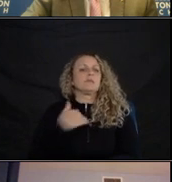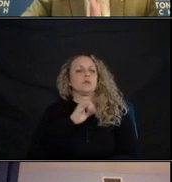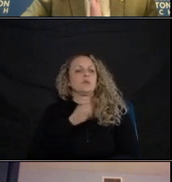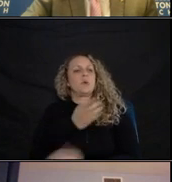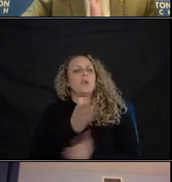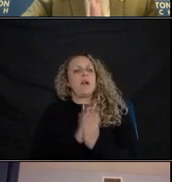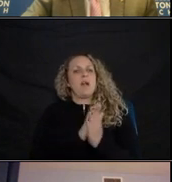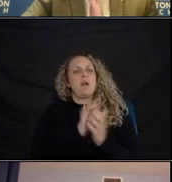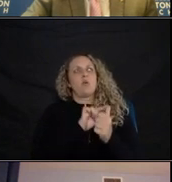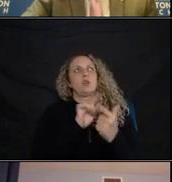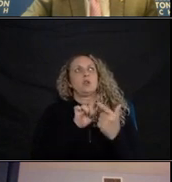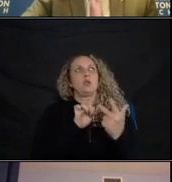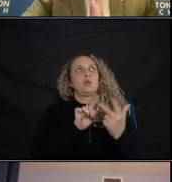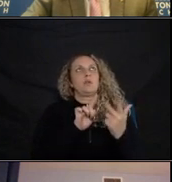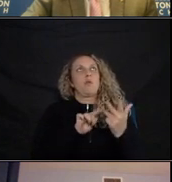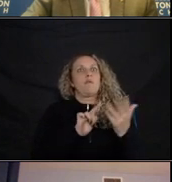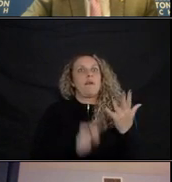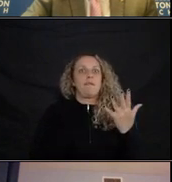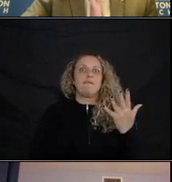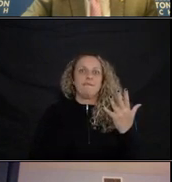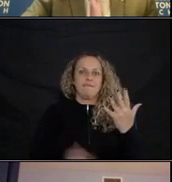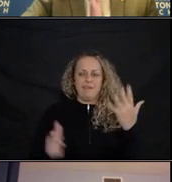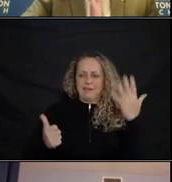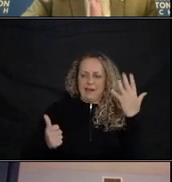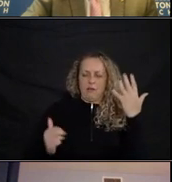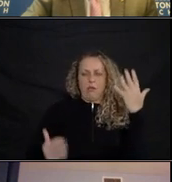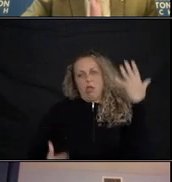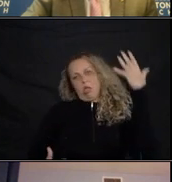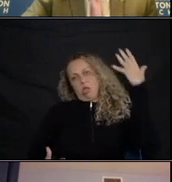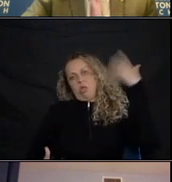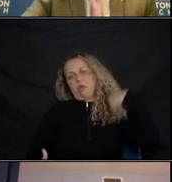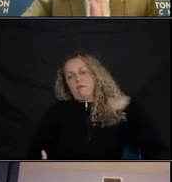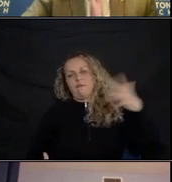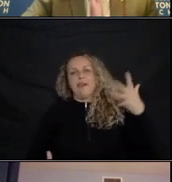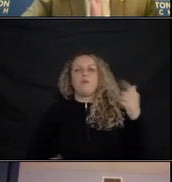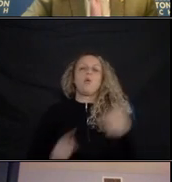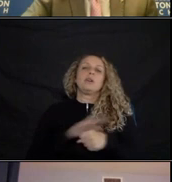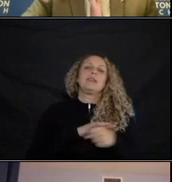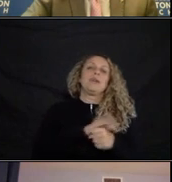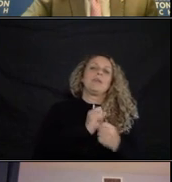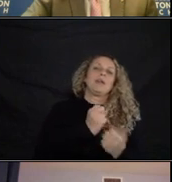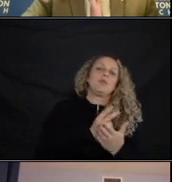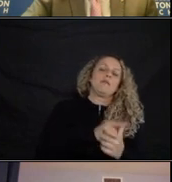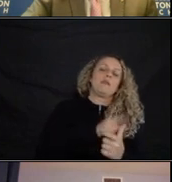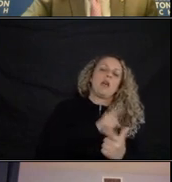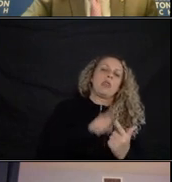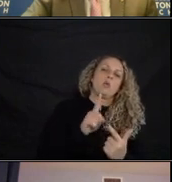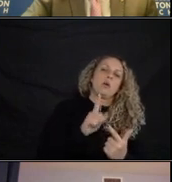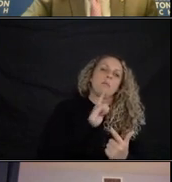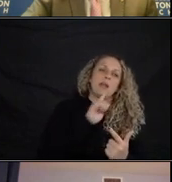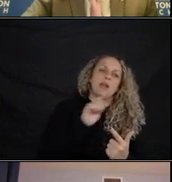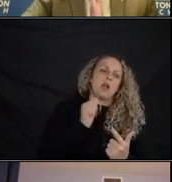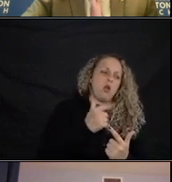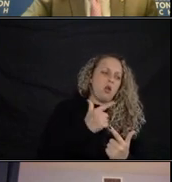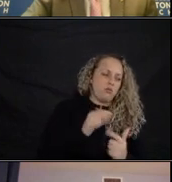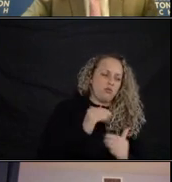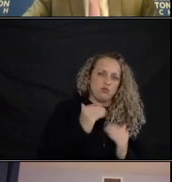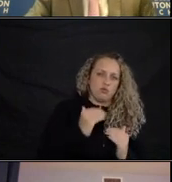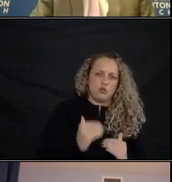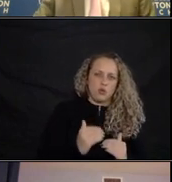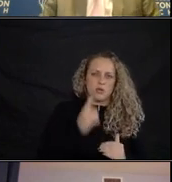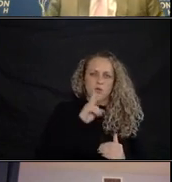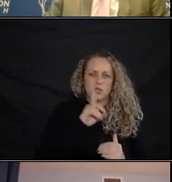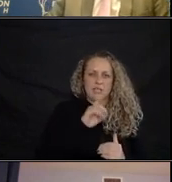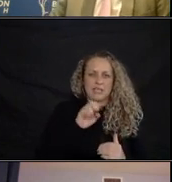for 5 of those. One being site plan approval, the other one that all the deed restrictions are